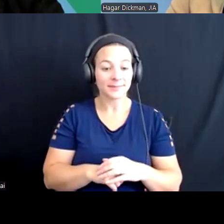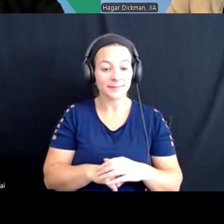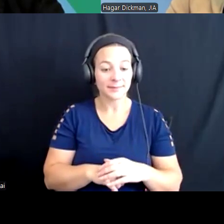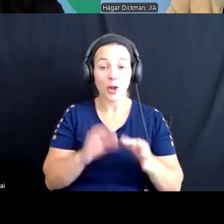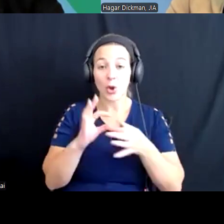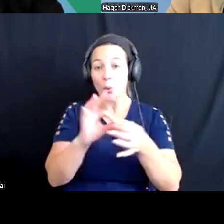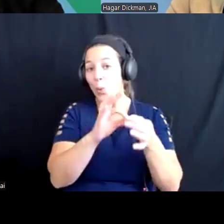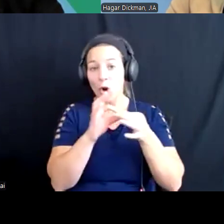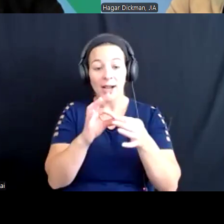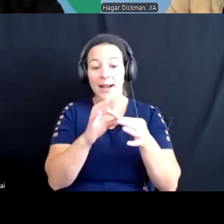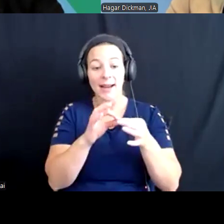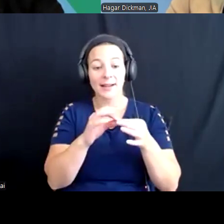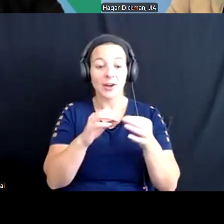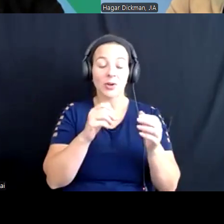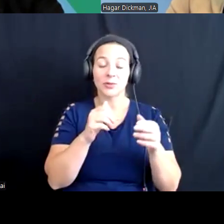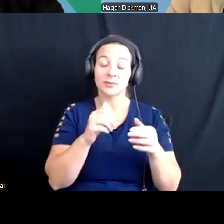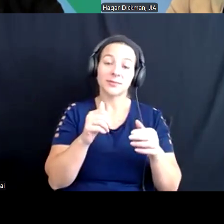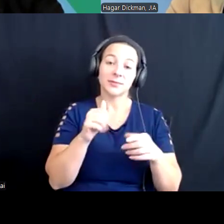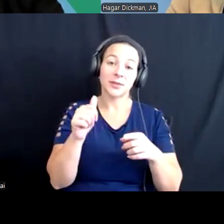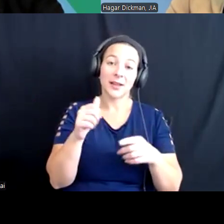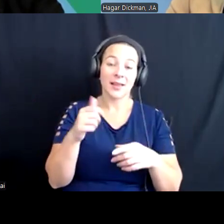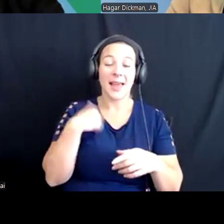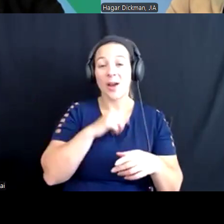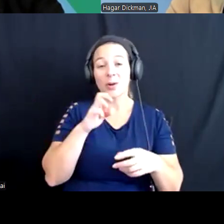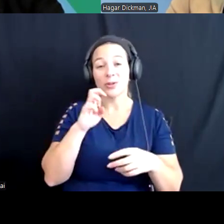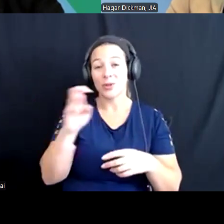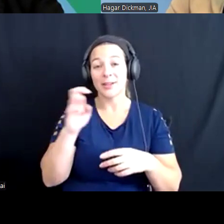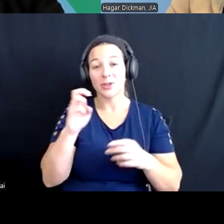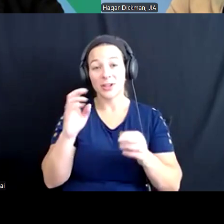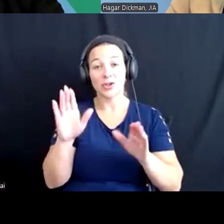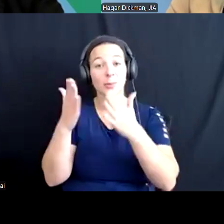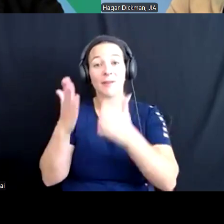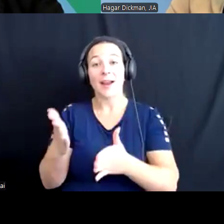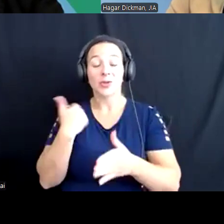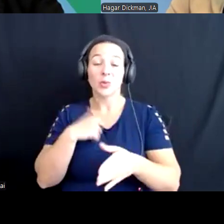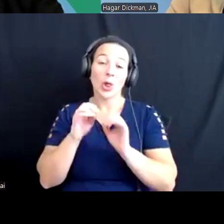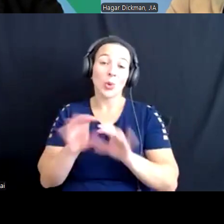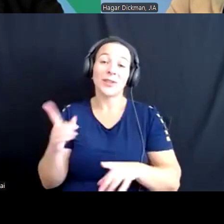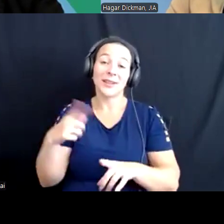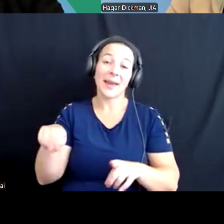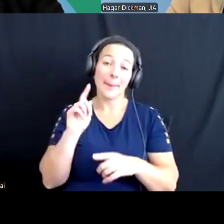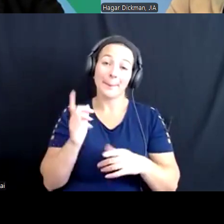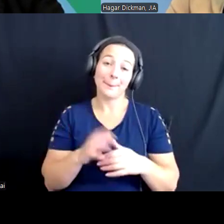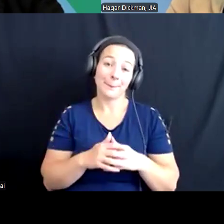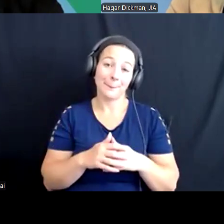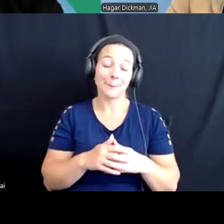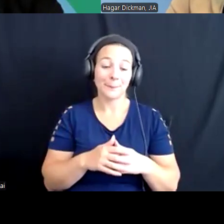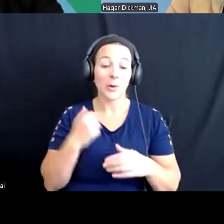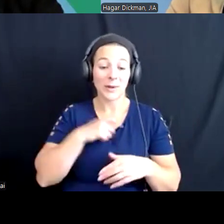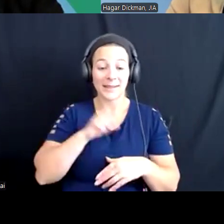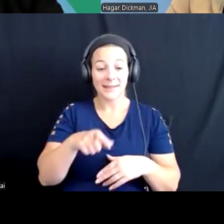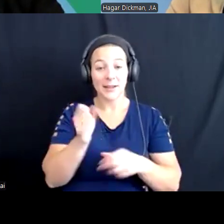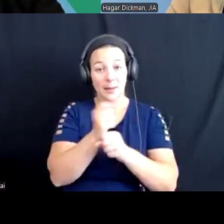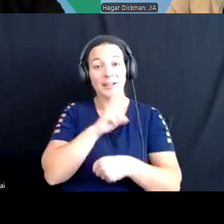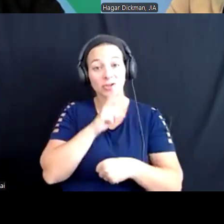Coordinated transportation providers, we're losing them. We're losing some of them. And, we need to make sure that,